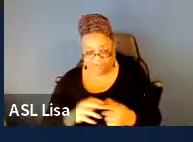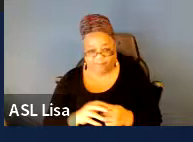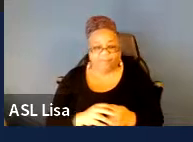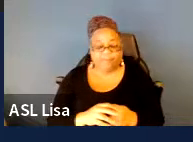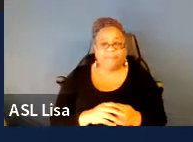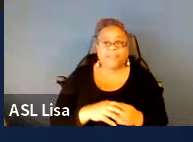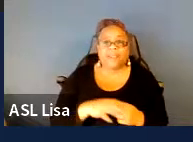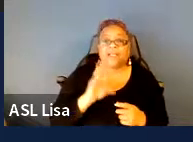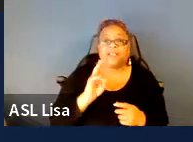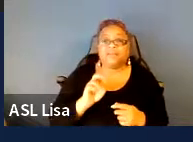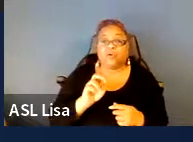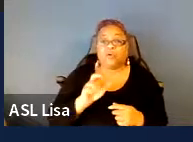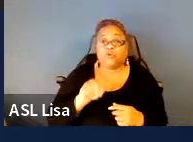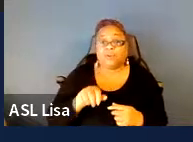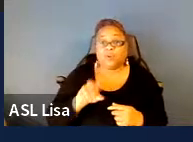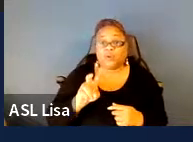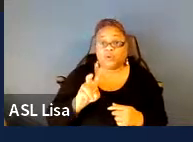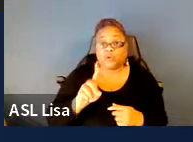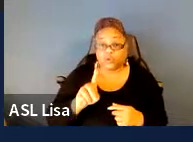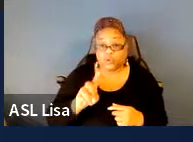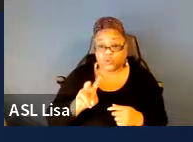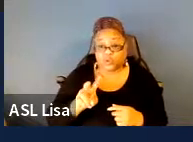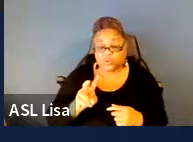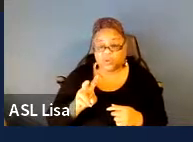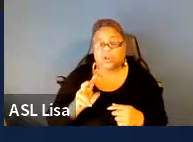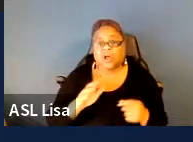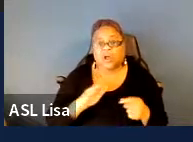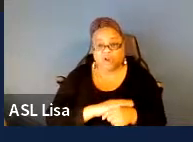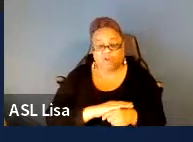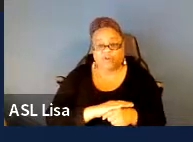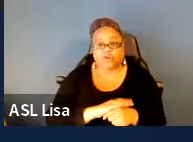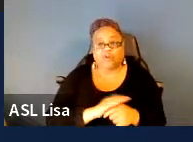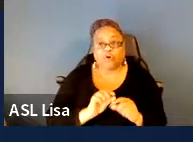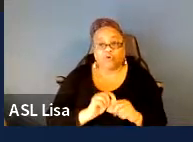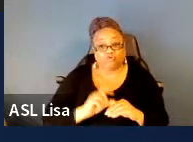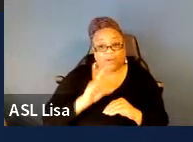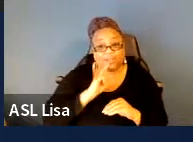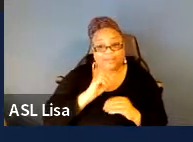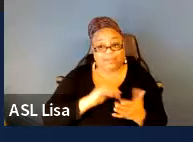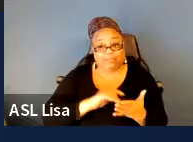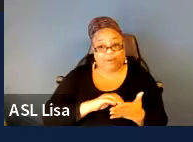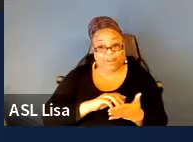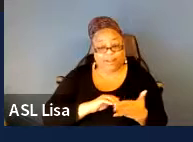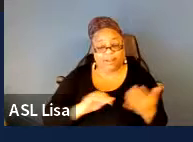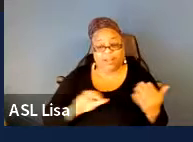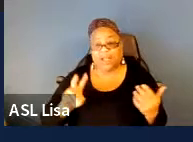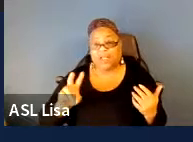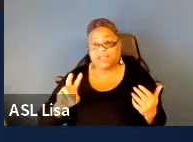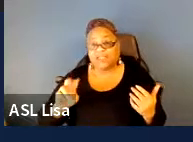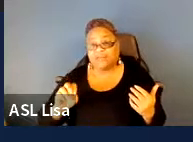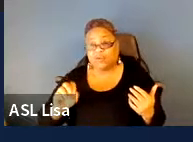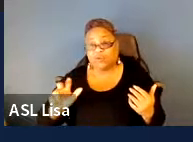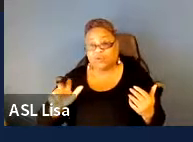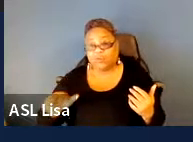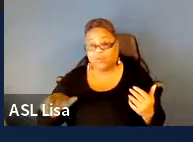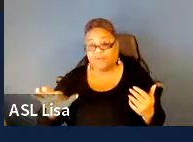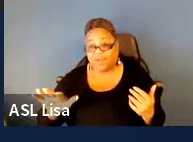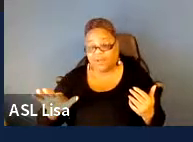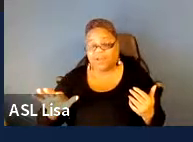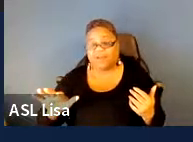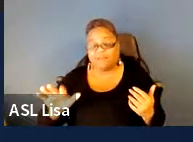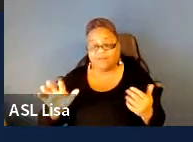703.2 is going to cover both your raised and Braille, and 703.5 is going to cover your